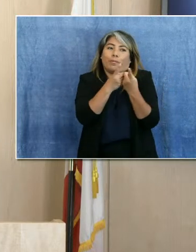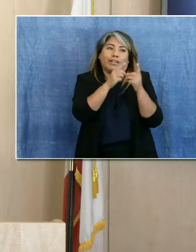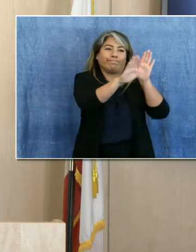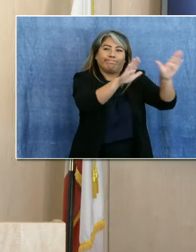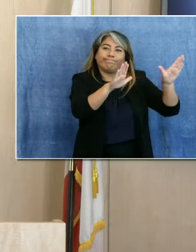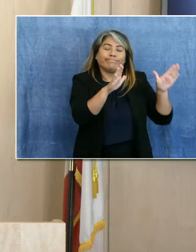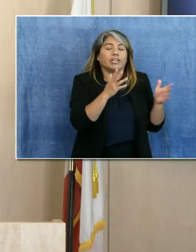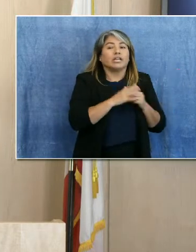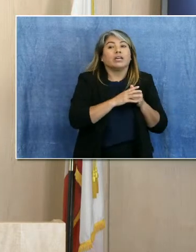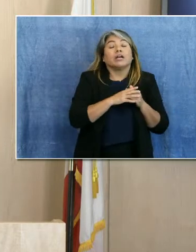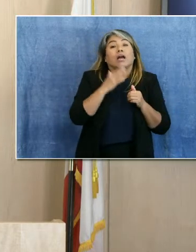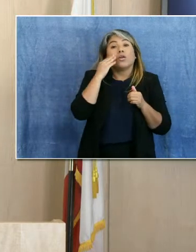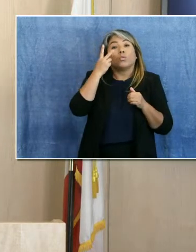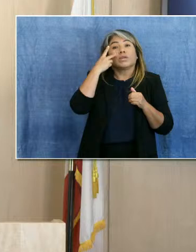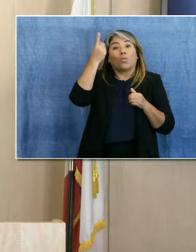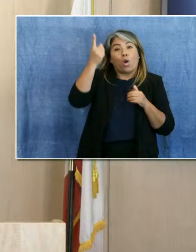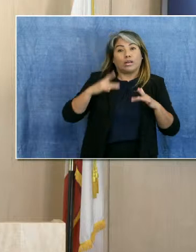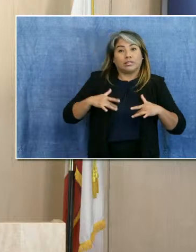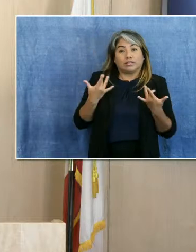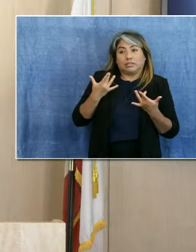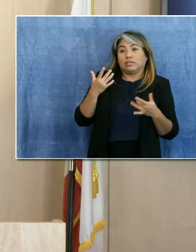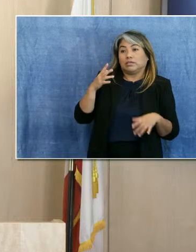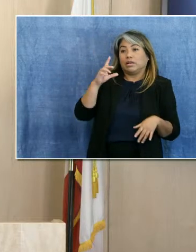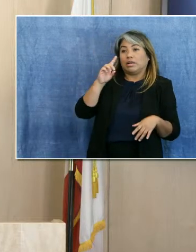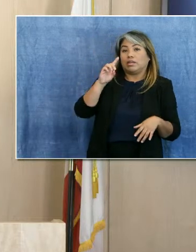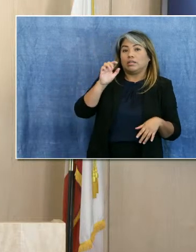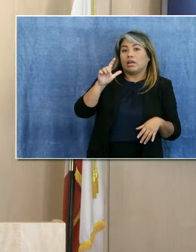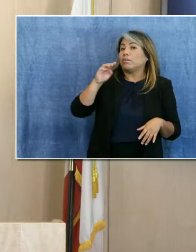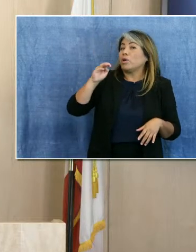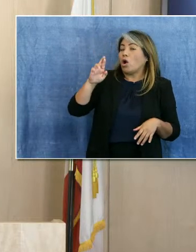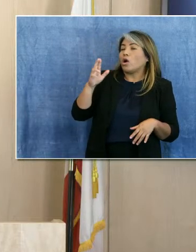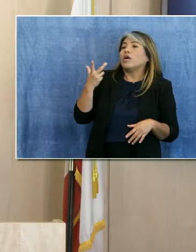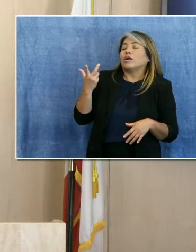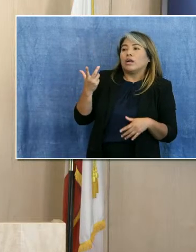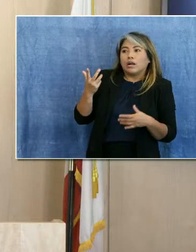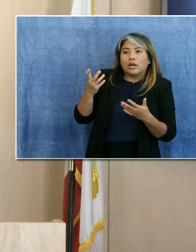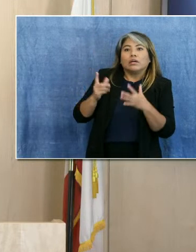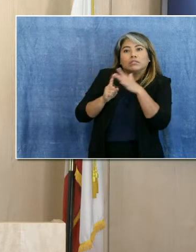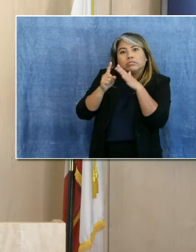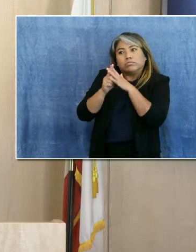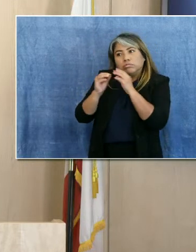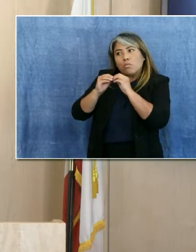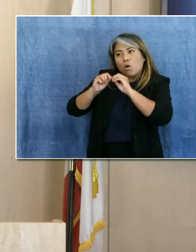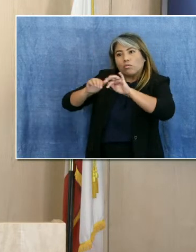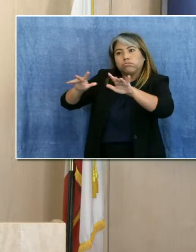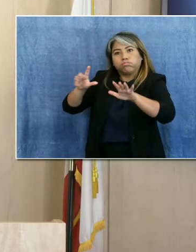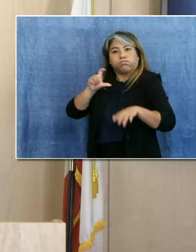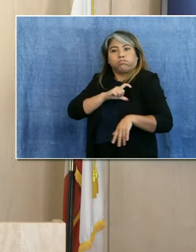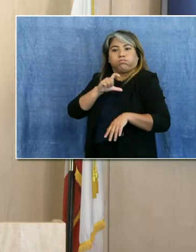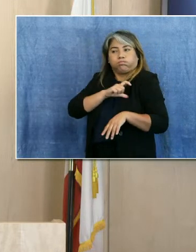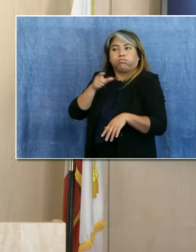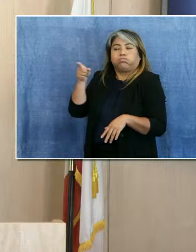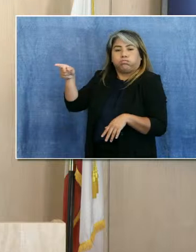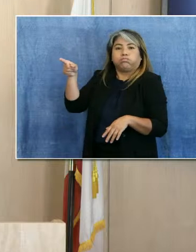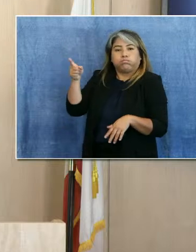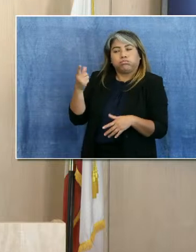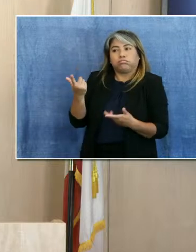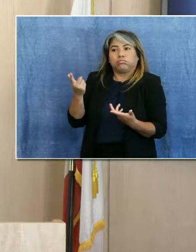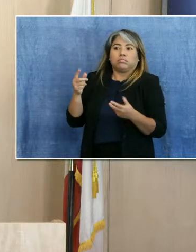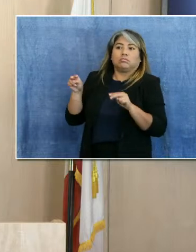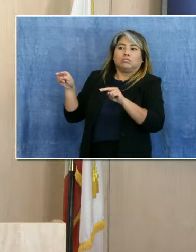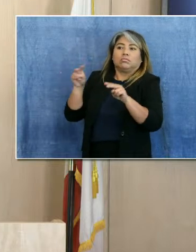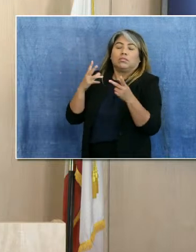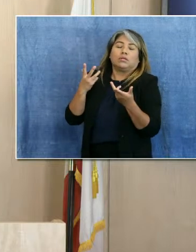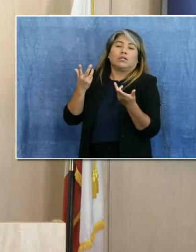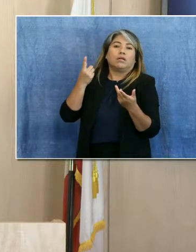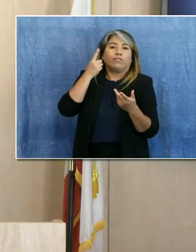saw one entity in Del Mar that is expanding their law enforcement presence to have more enforcement of public health